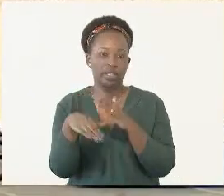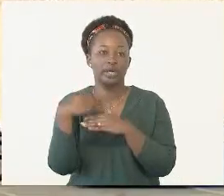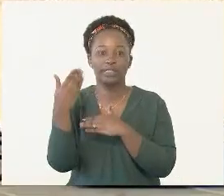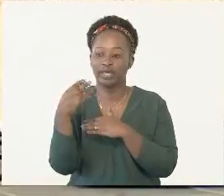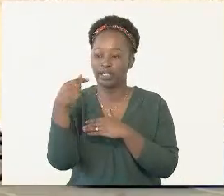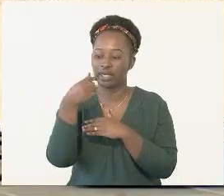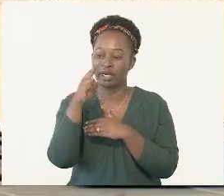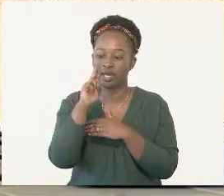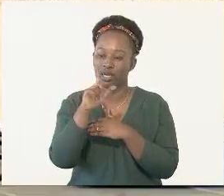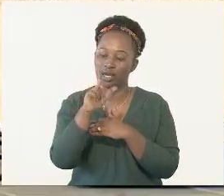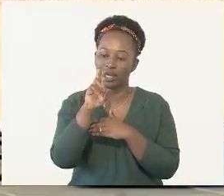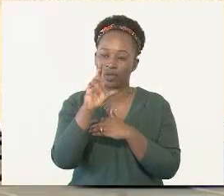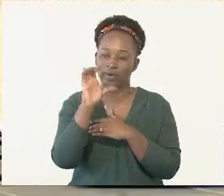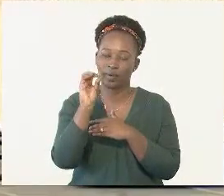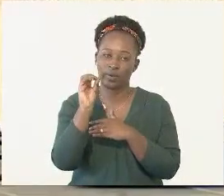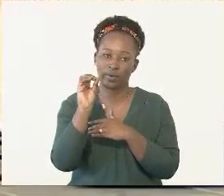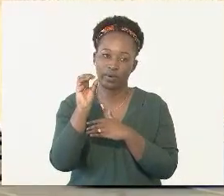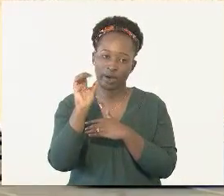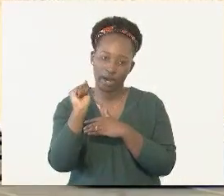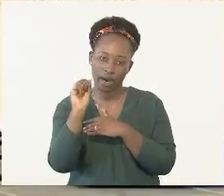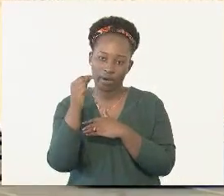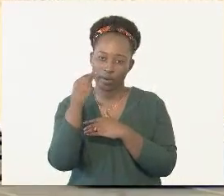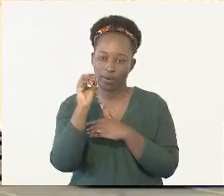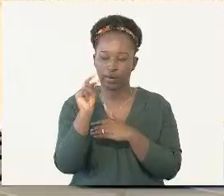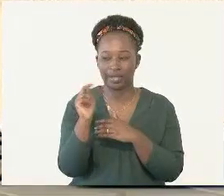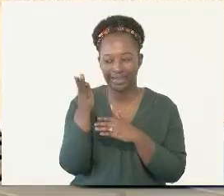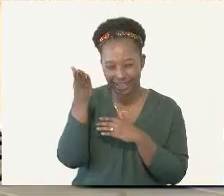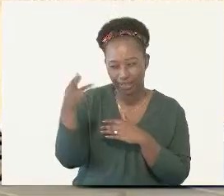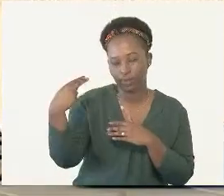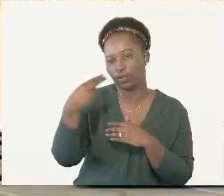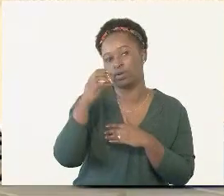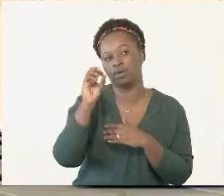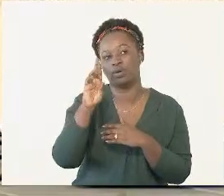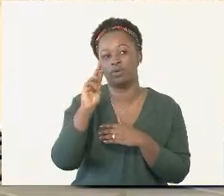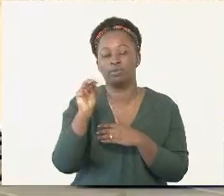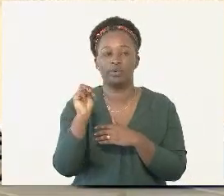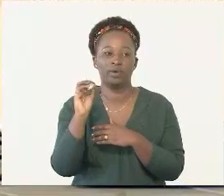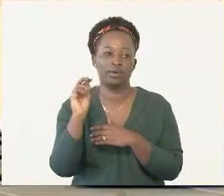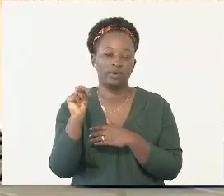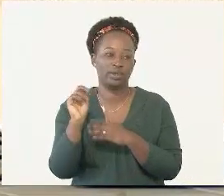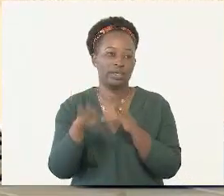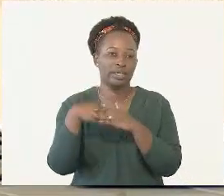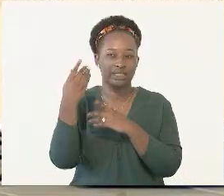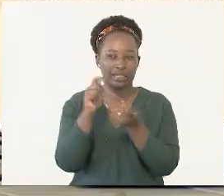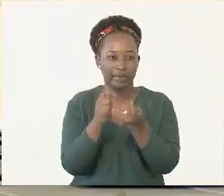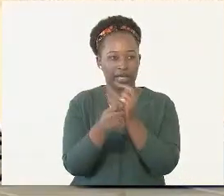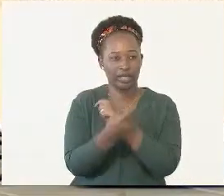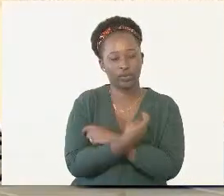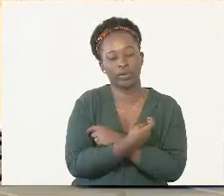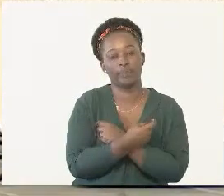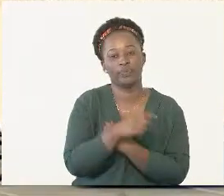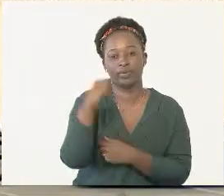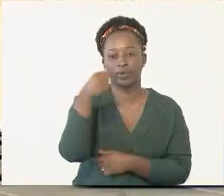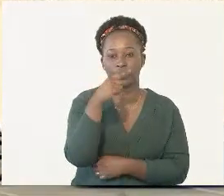hormone. And also, it does by converting the excess glucose into